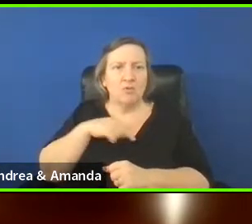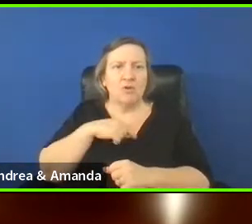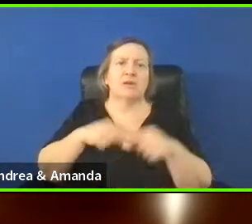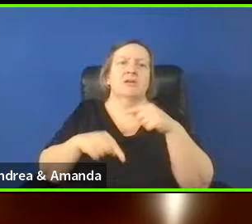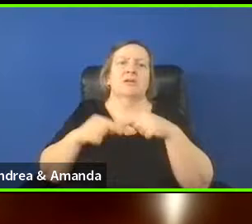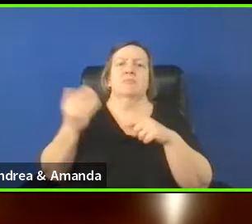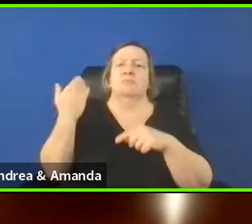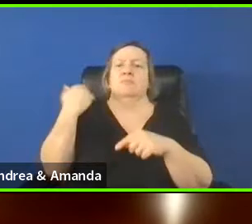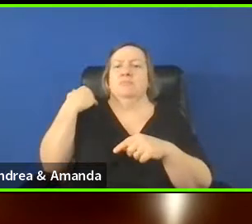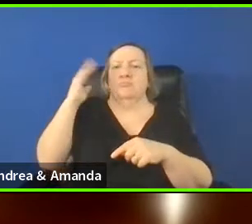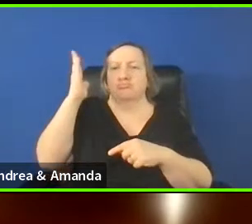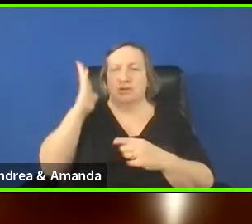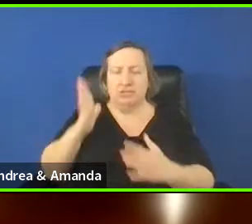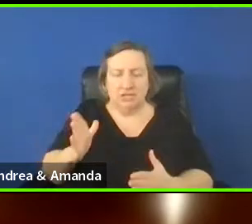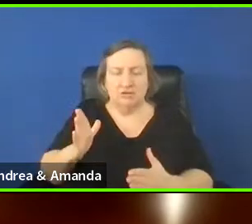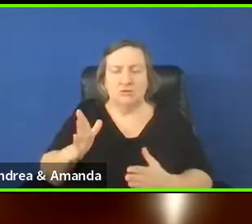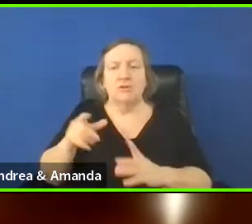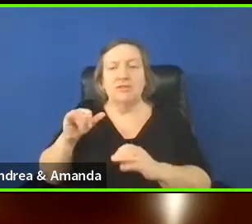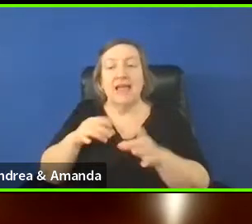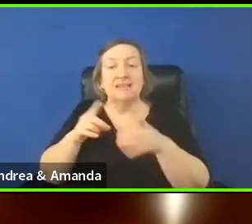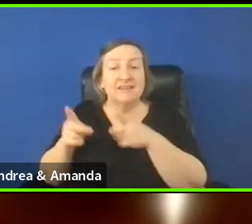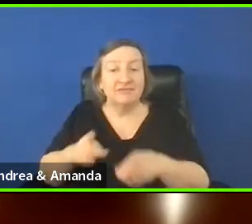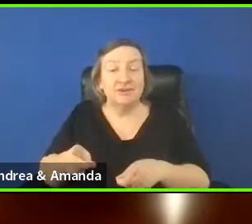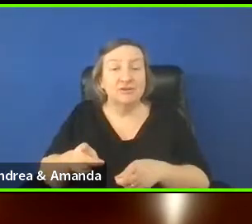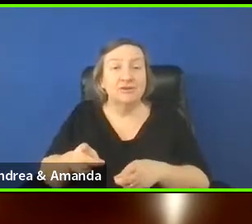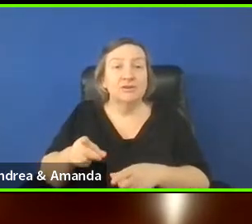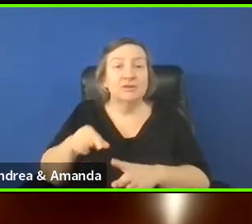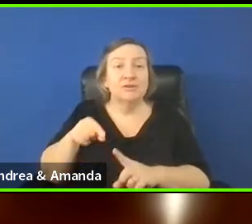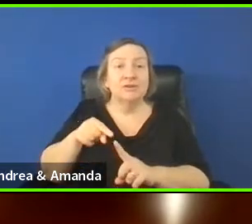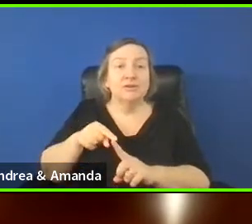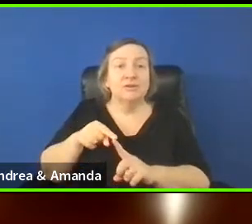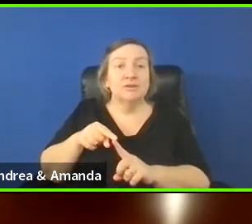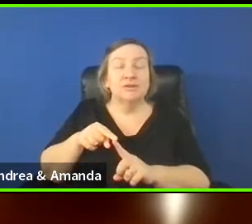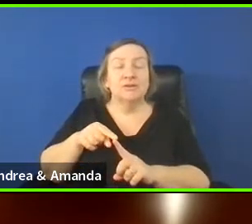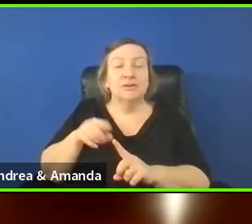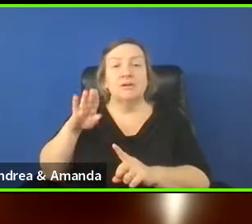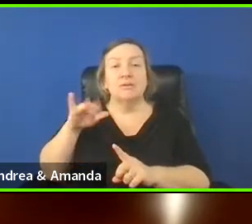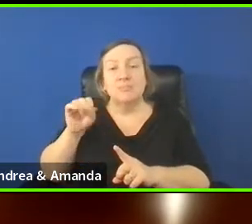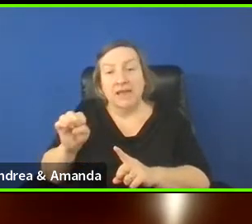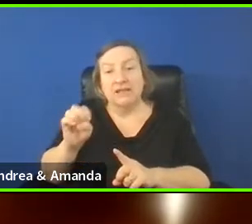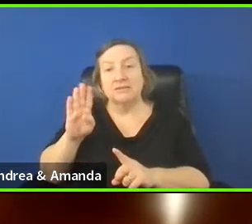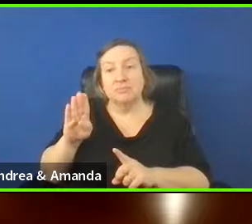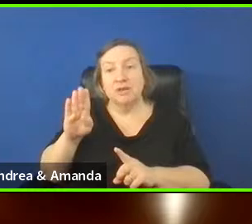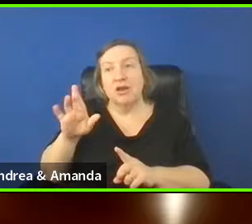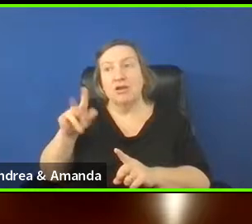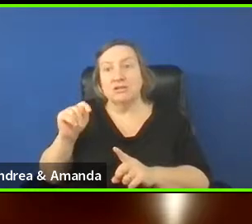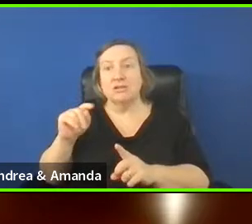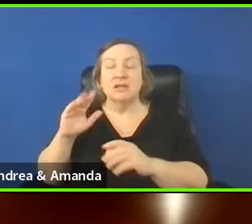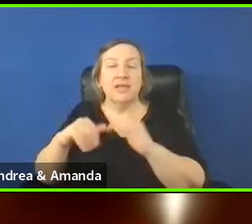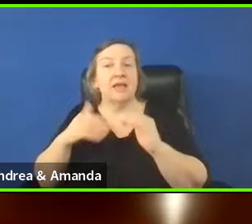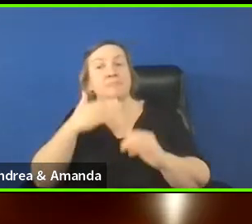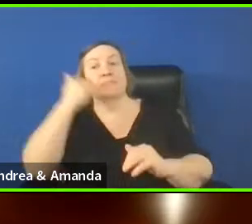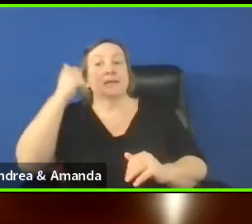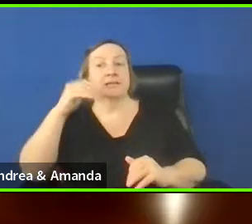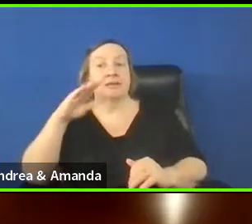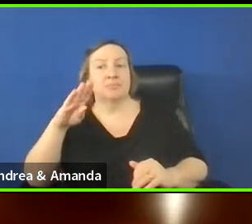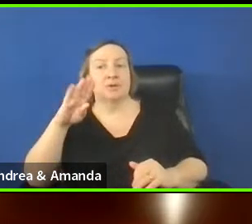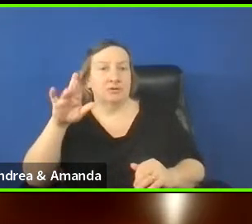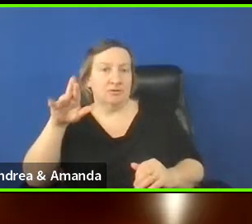previous presenter, a definition, a base version of BRT versus an optimal version of